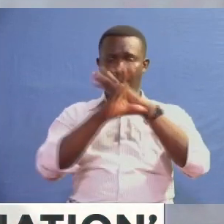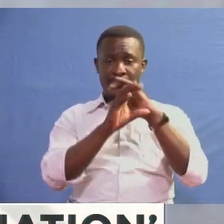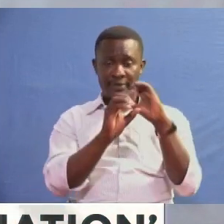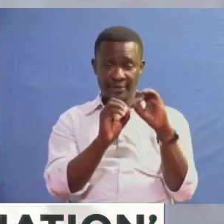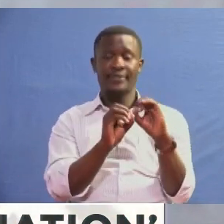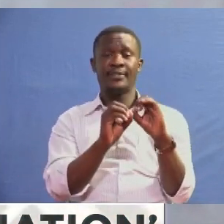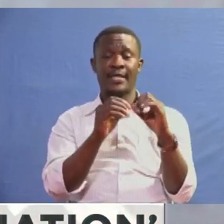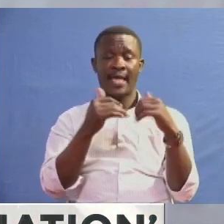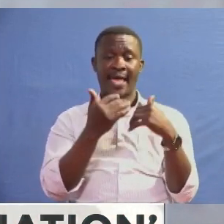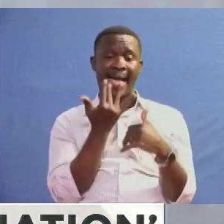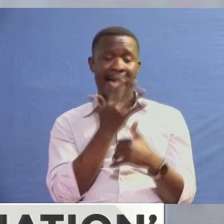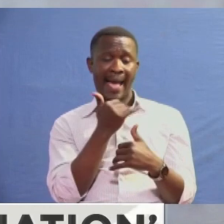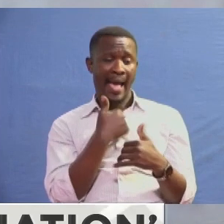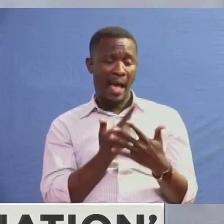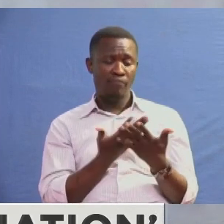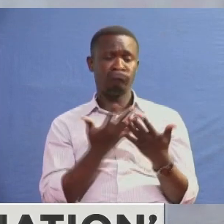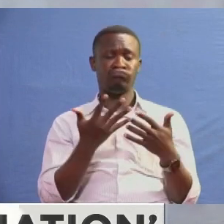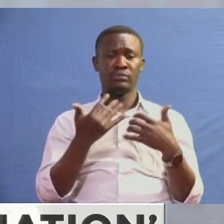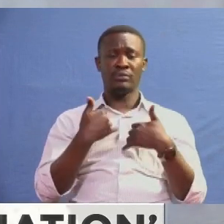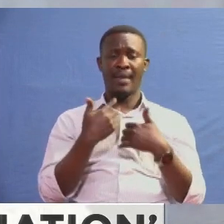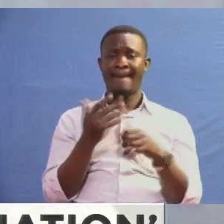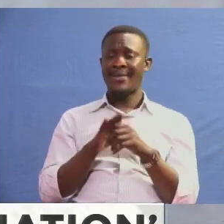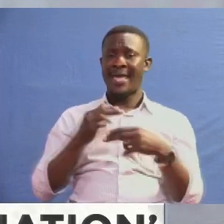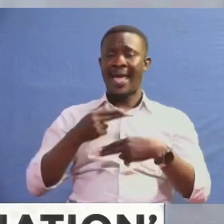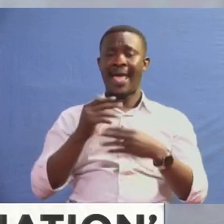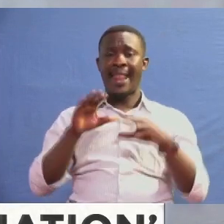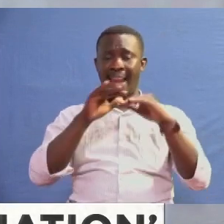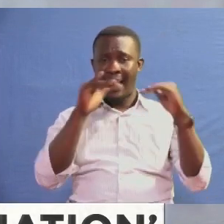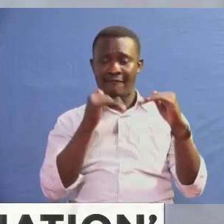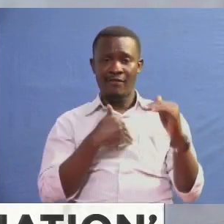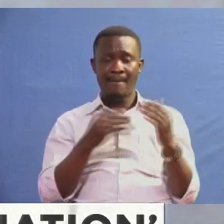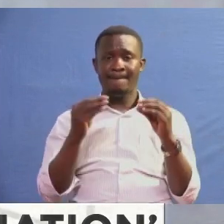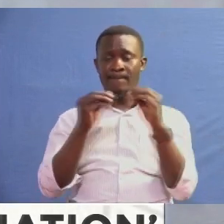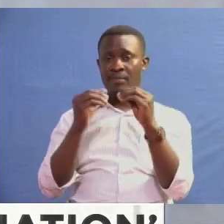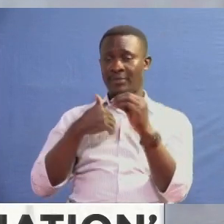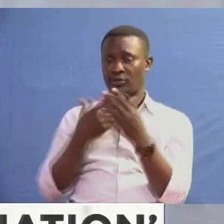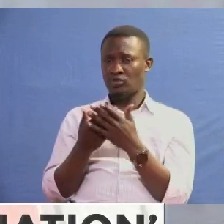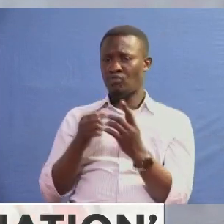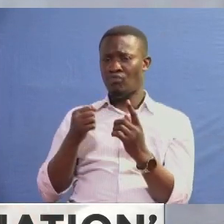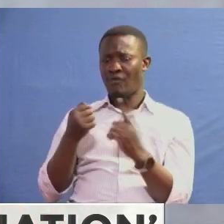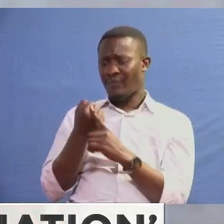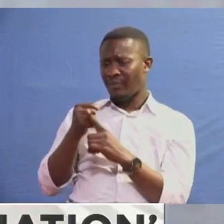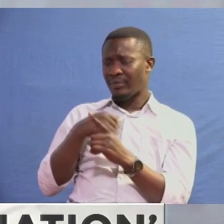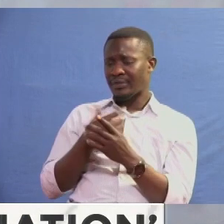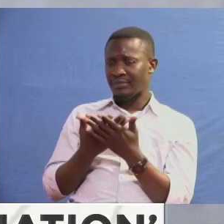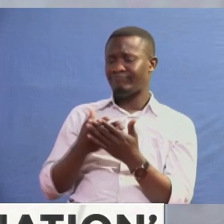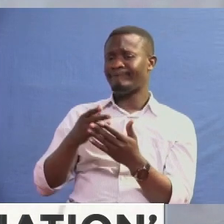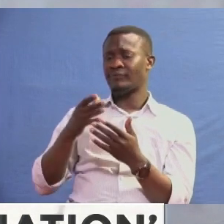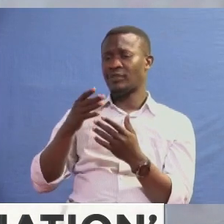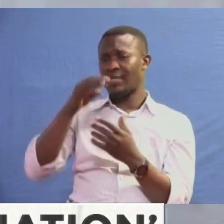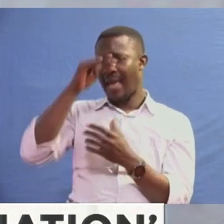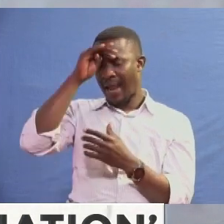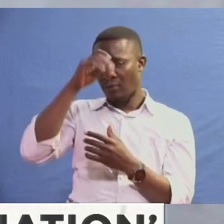Gachagua hosted a pivotal high-level meeting unveiling new measures to tighten control over the alcoholic